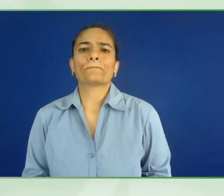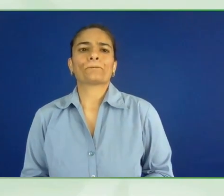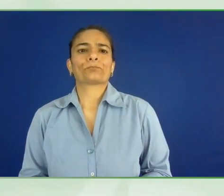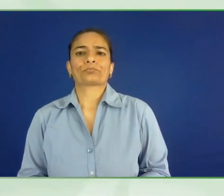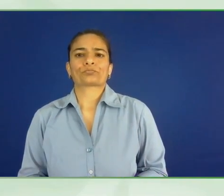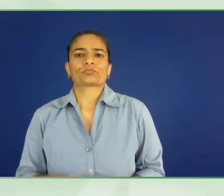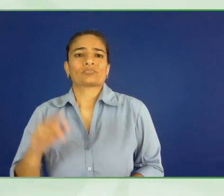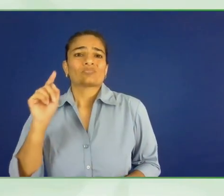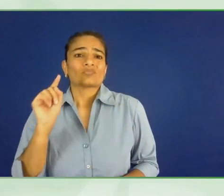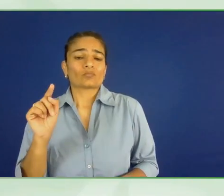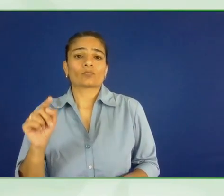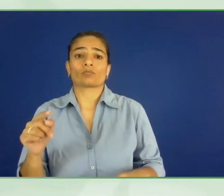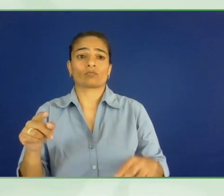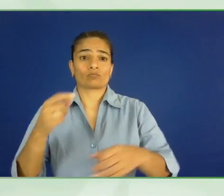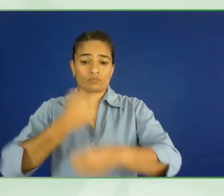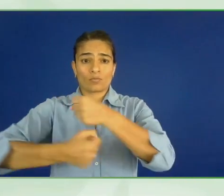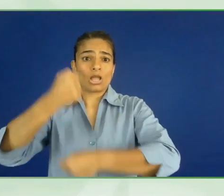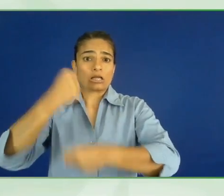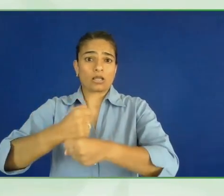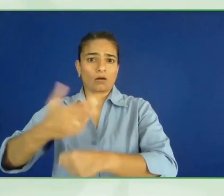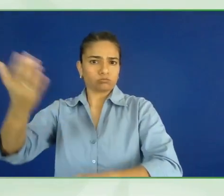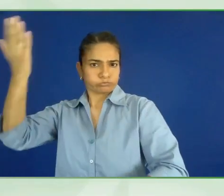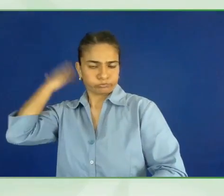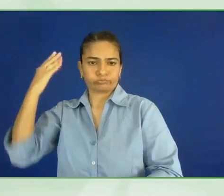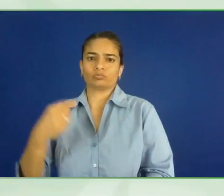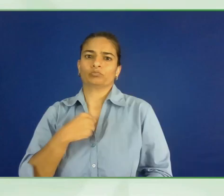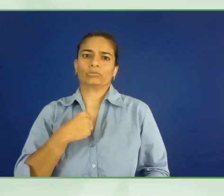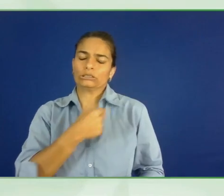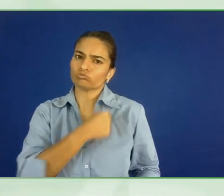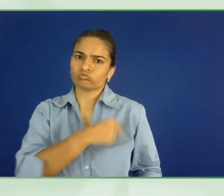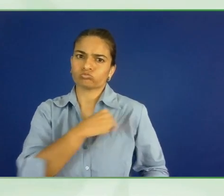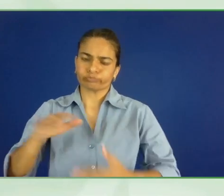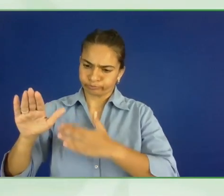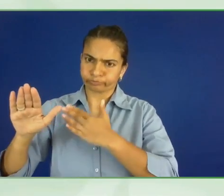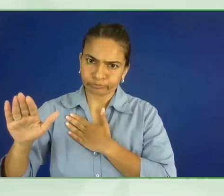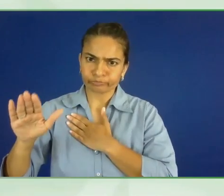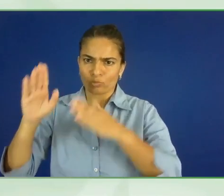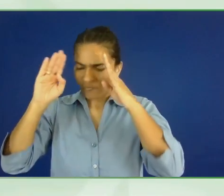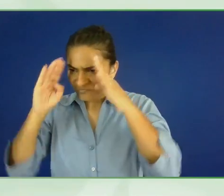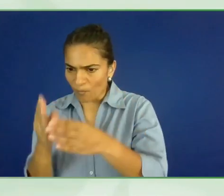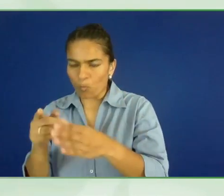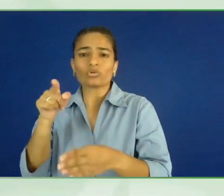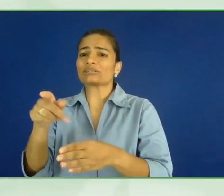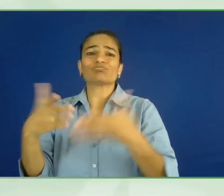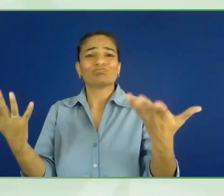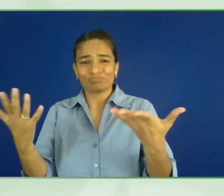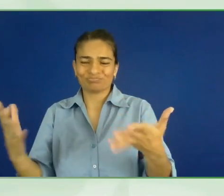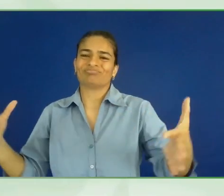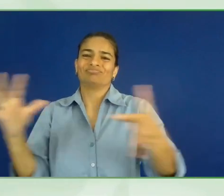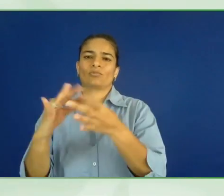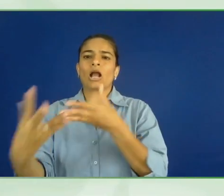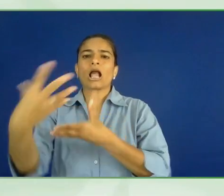was dedicated to the inclusive education. Inclusive education is